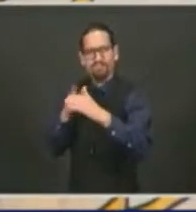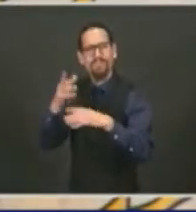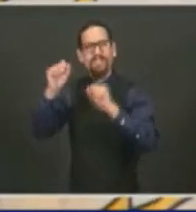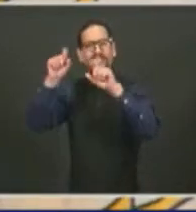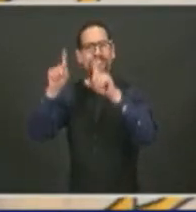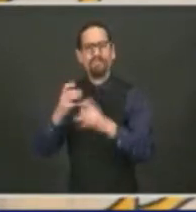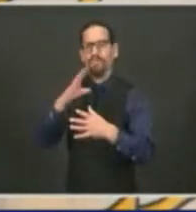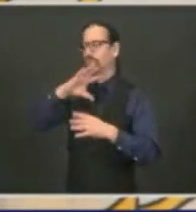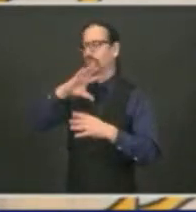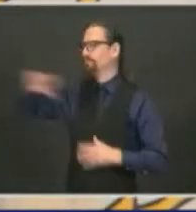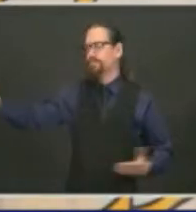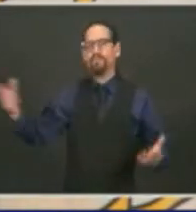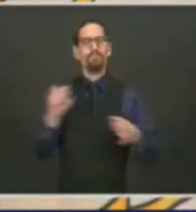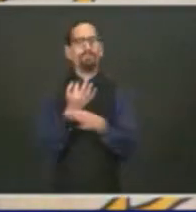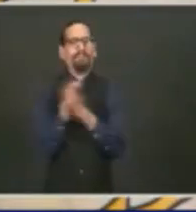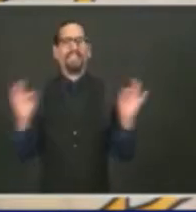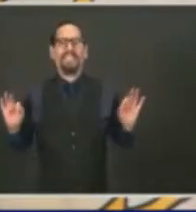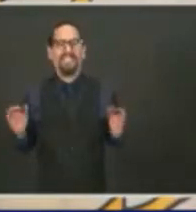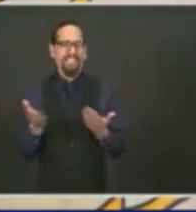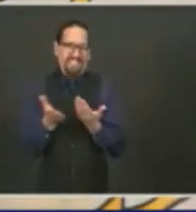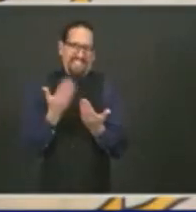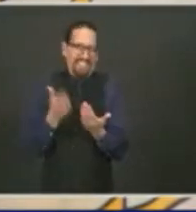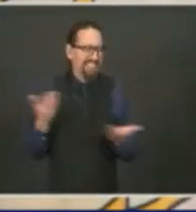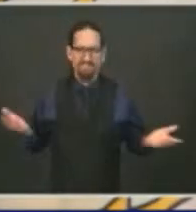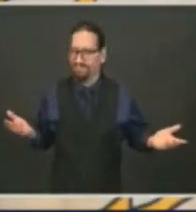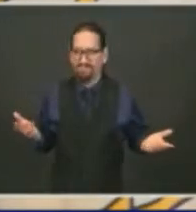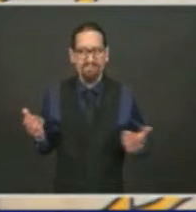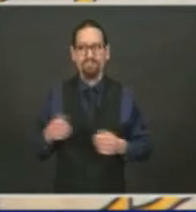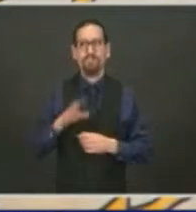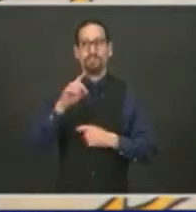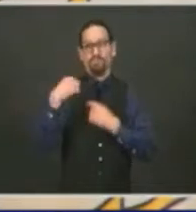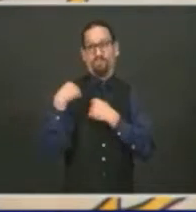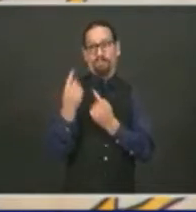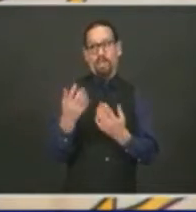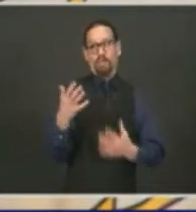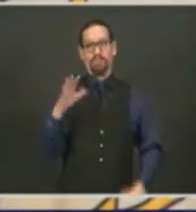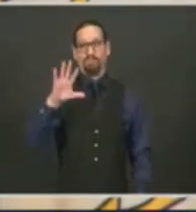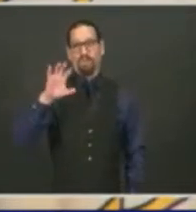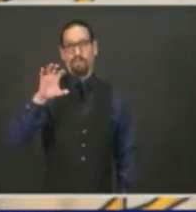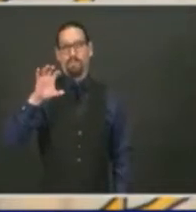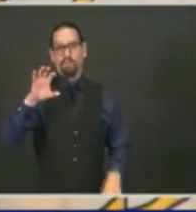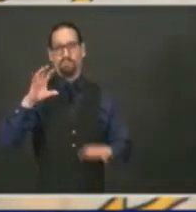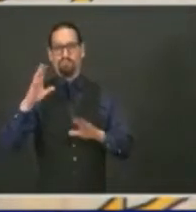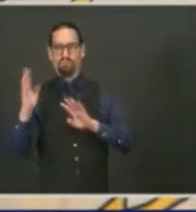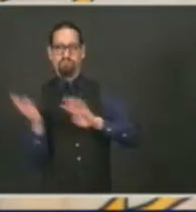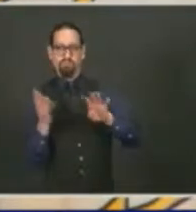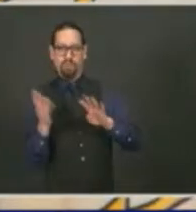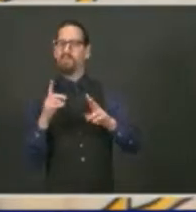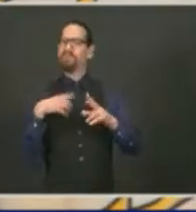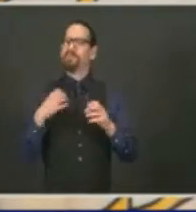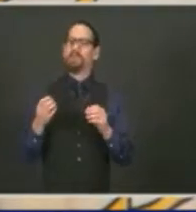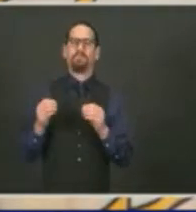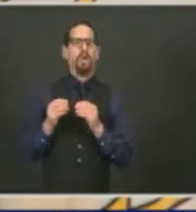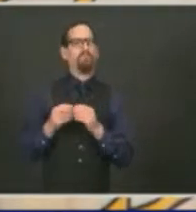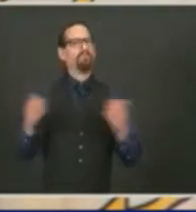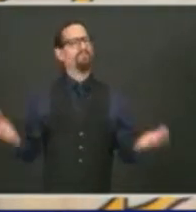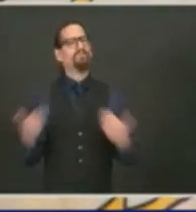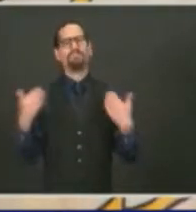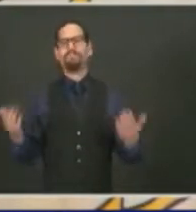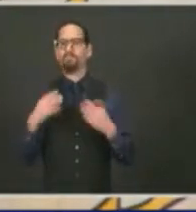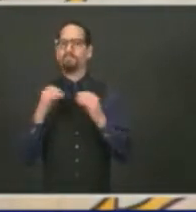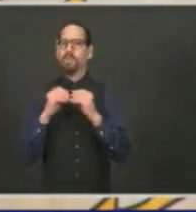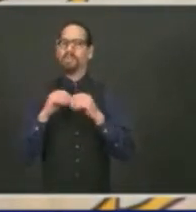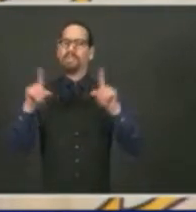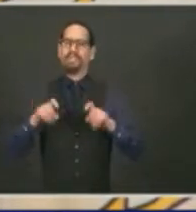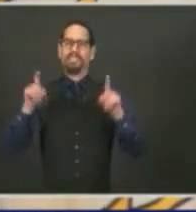on down to the Dunk and get tested. You'll be in and out in 15 minutes, 20